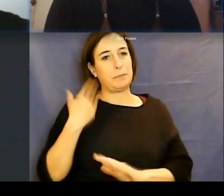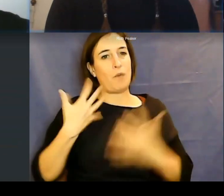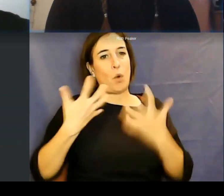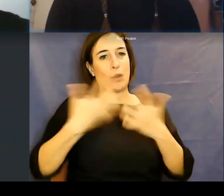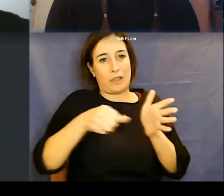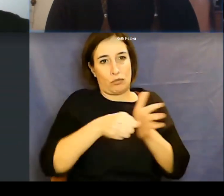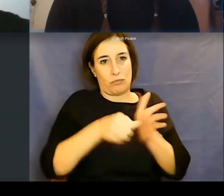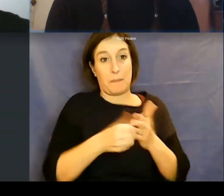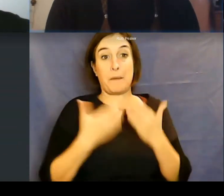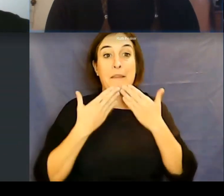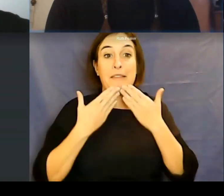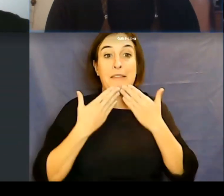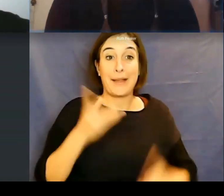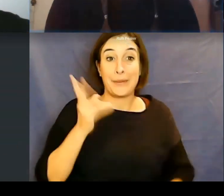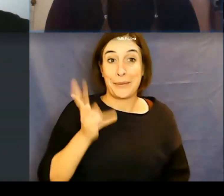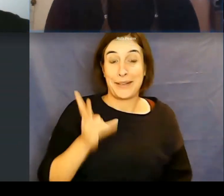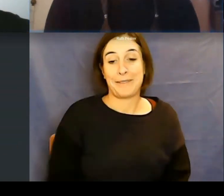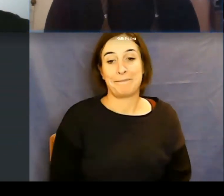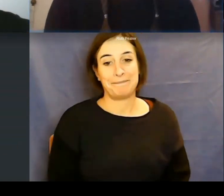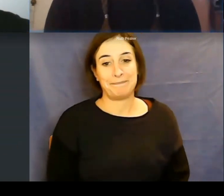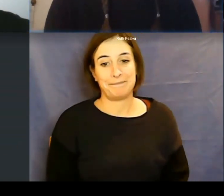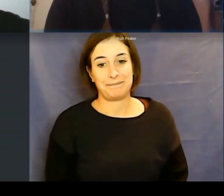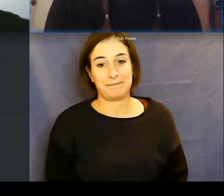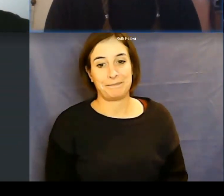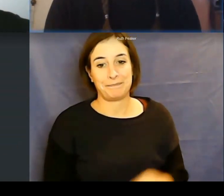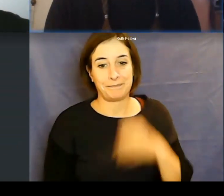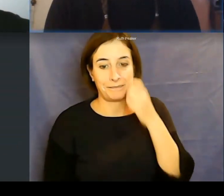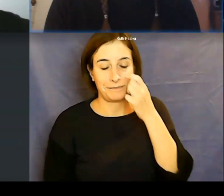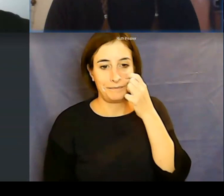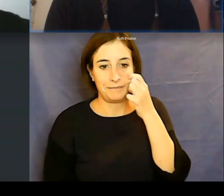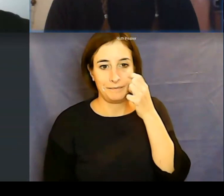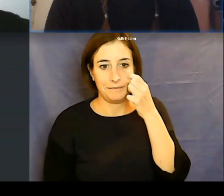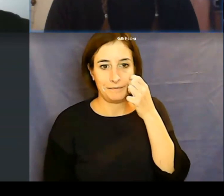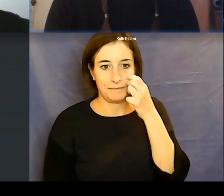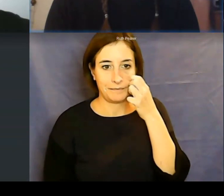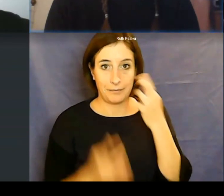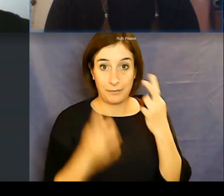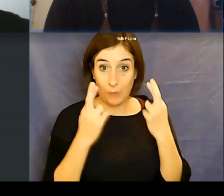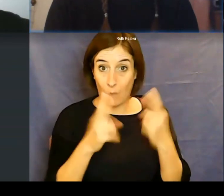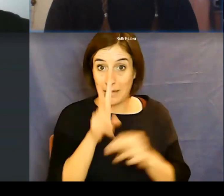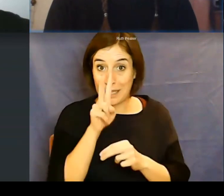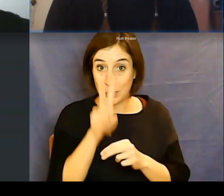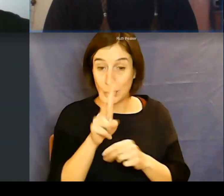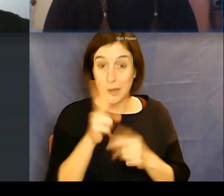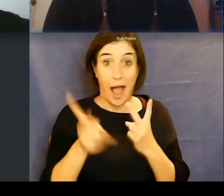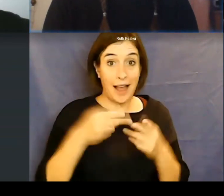again to our speakers and for those in attendance. And hopefully we'll see you at another Active London